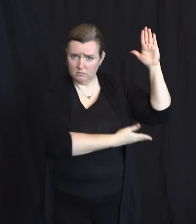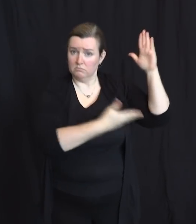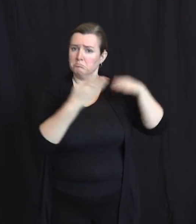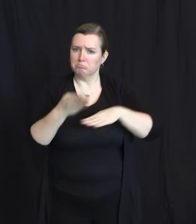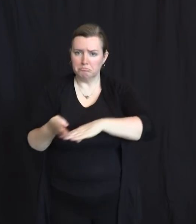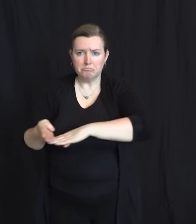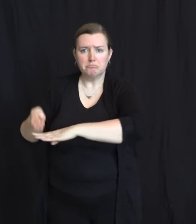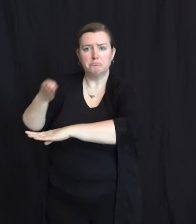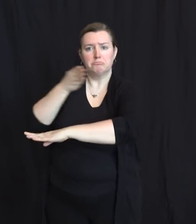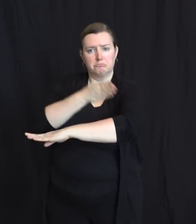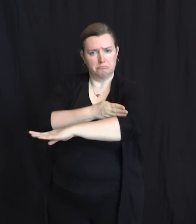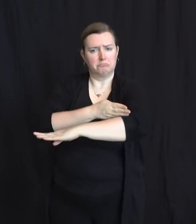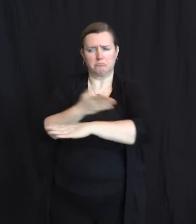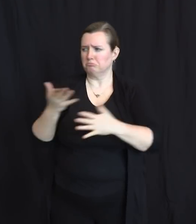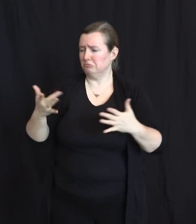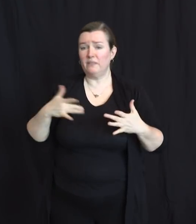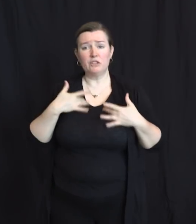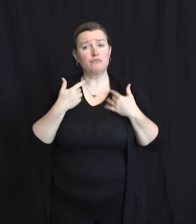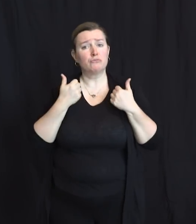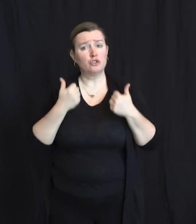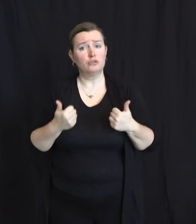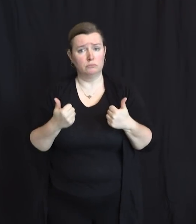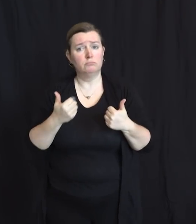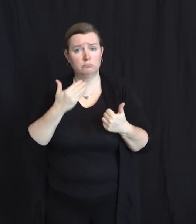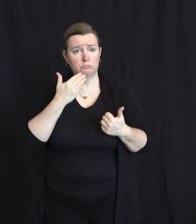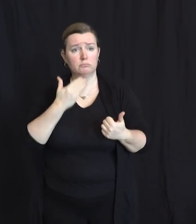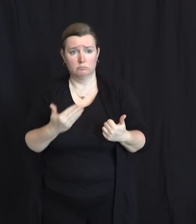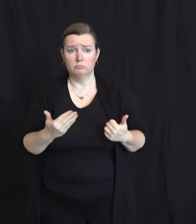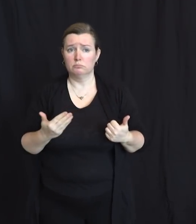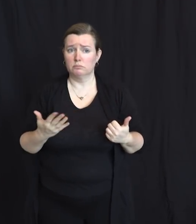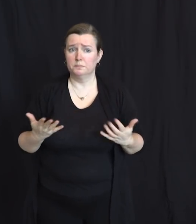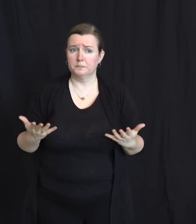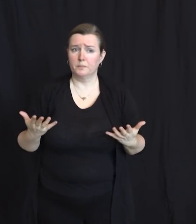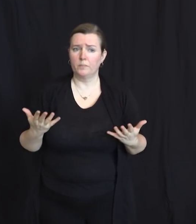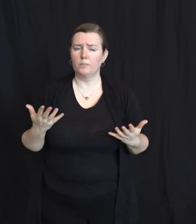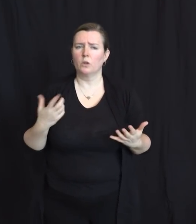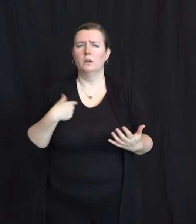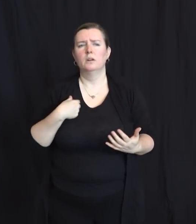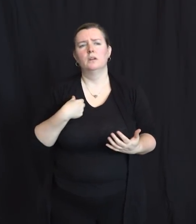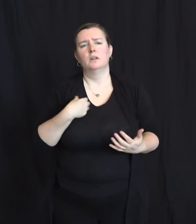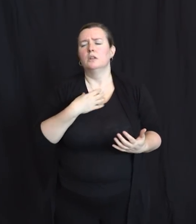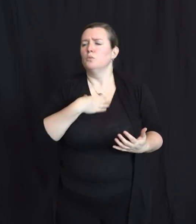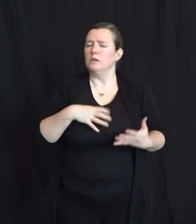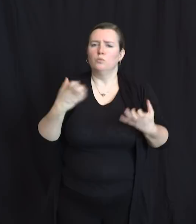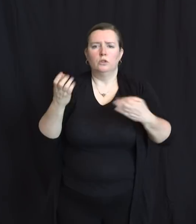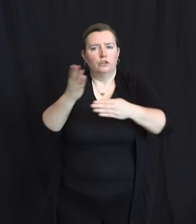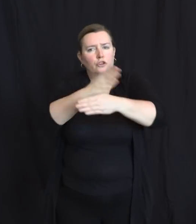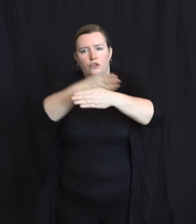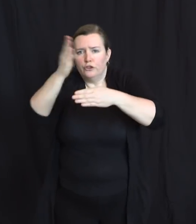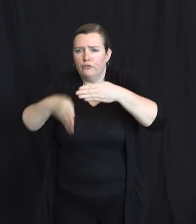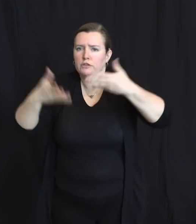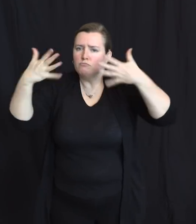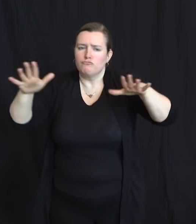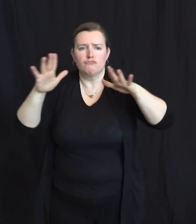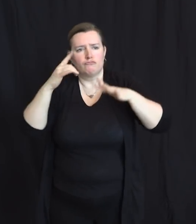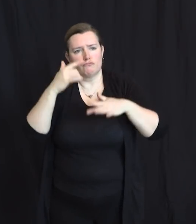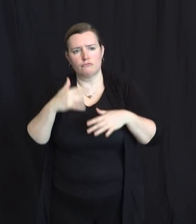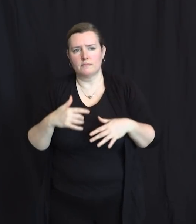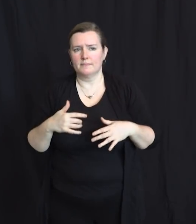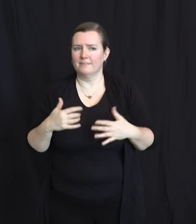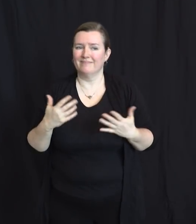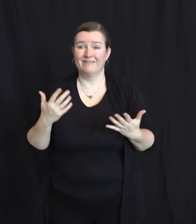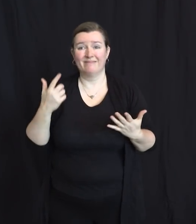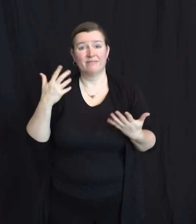encouragement. Again, but at this point, and I'd like to think it's otherwise, but we can't ease up one bit on our social